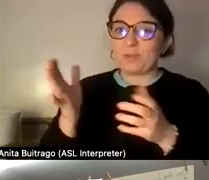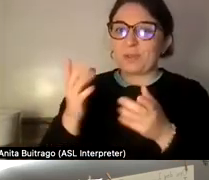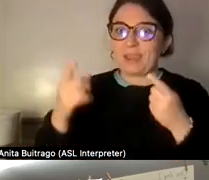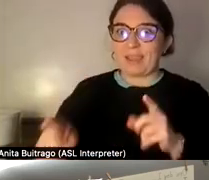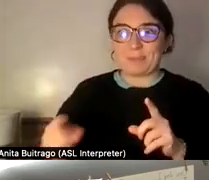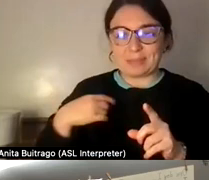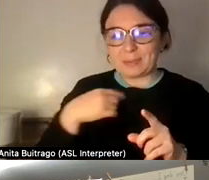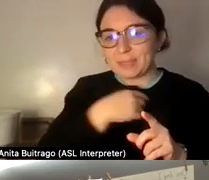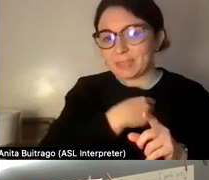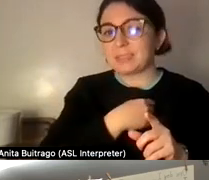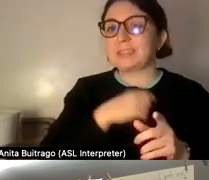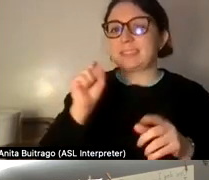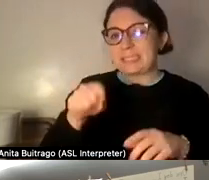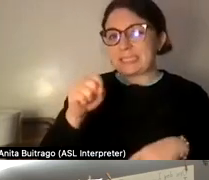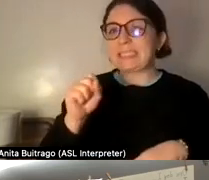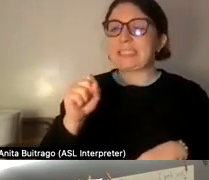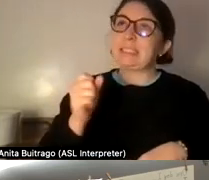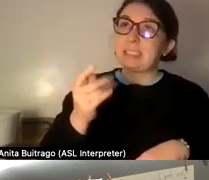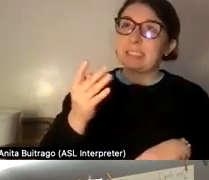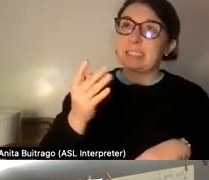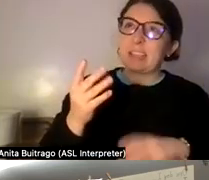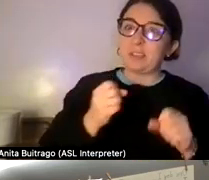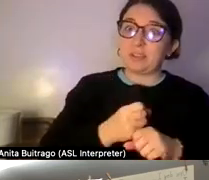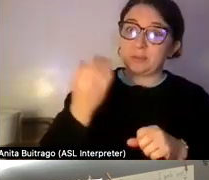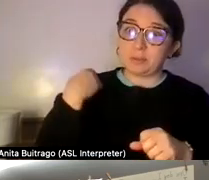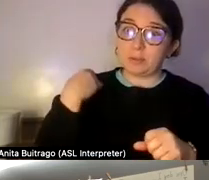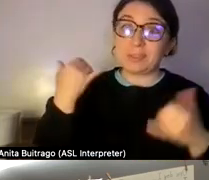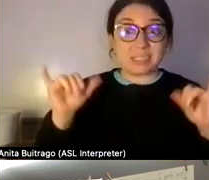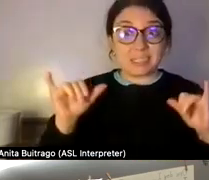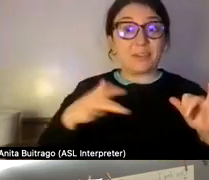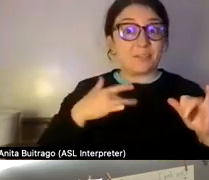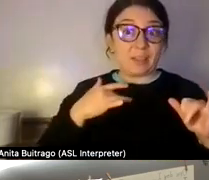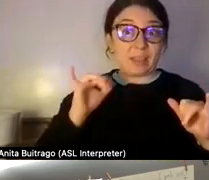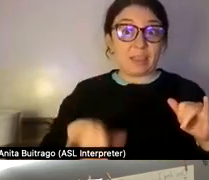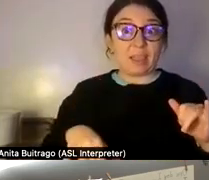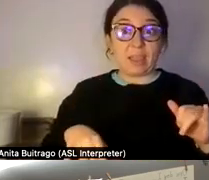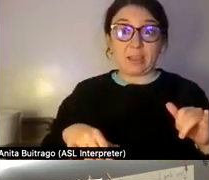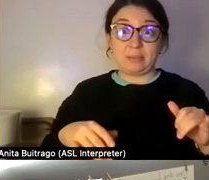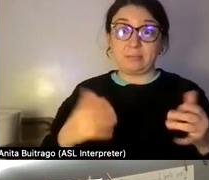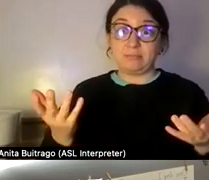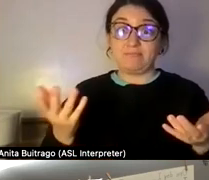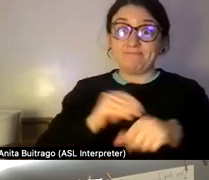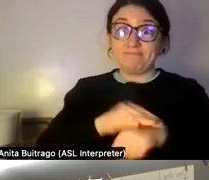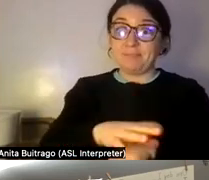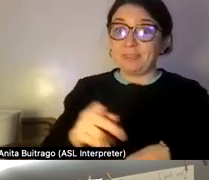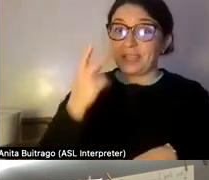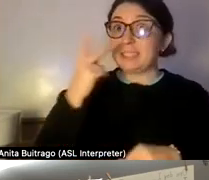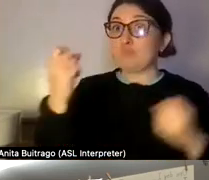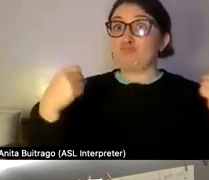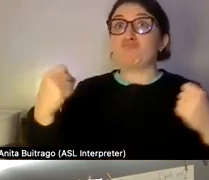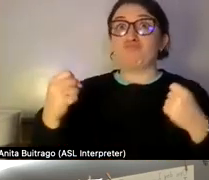years ago, we're still feeling it. We're still feeling it as adults. And I see your nod. And our